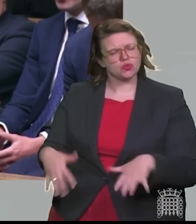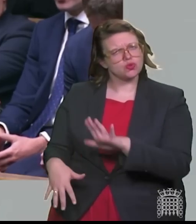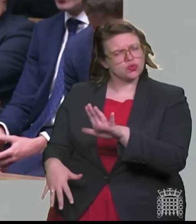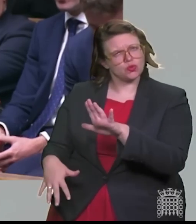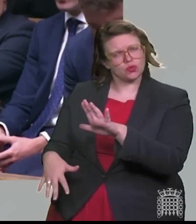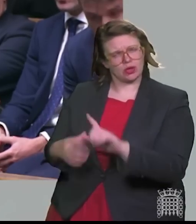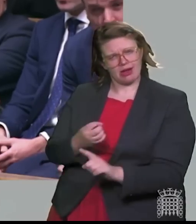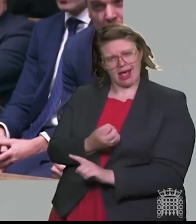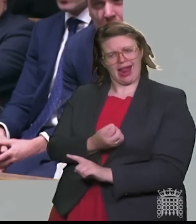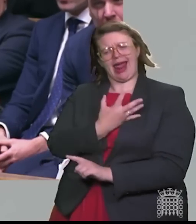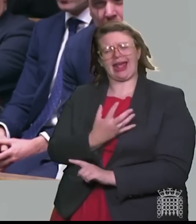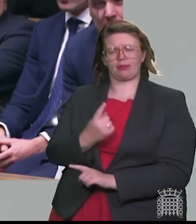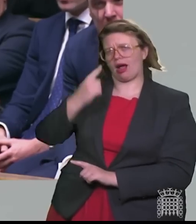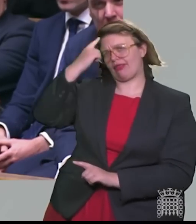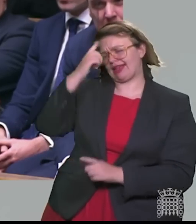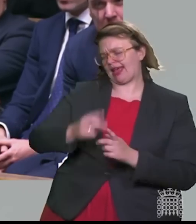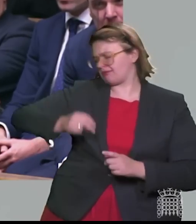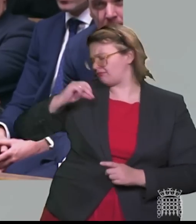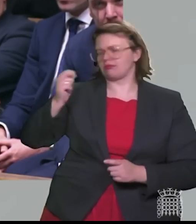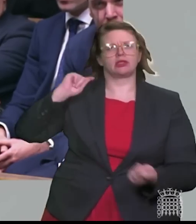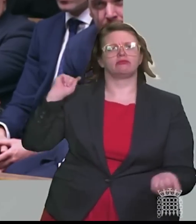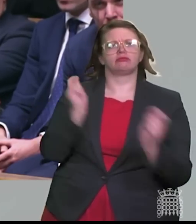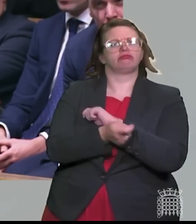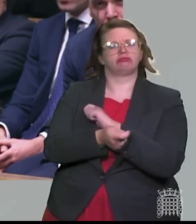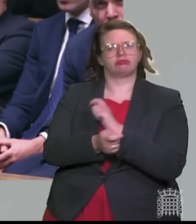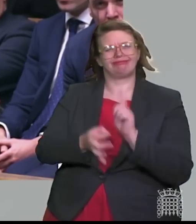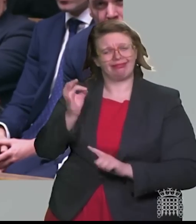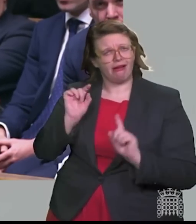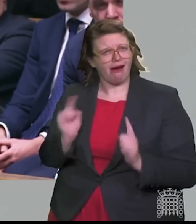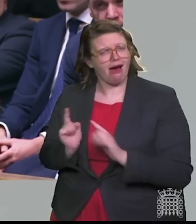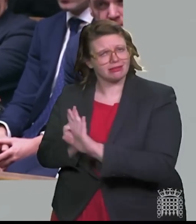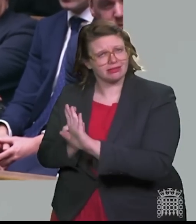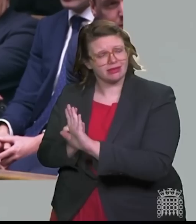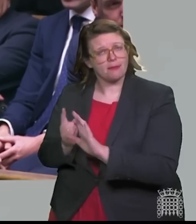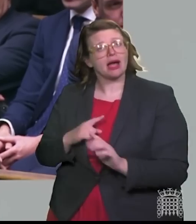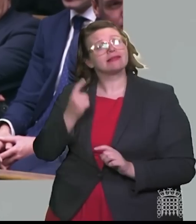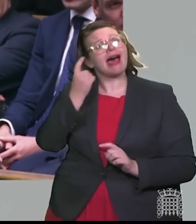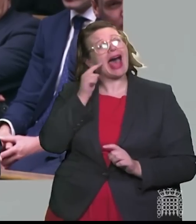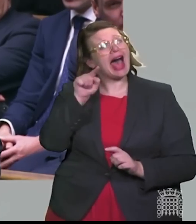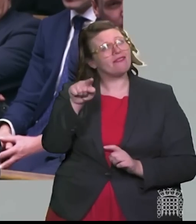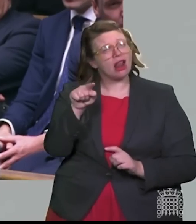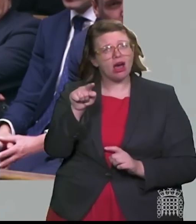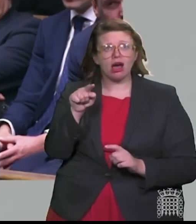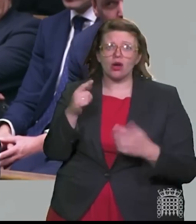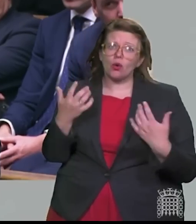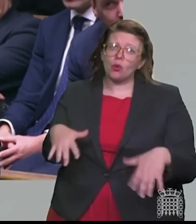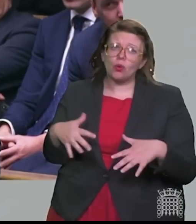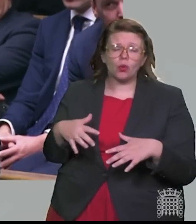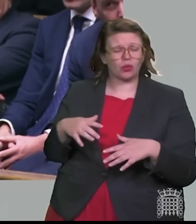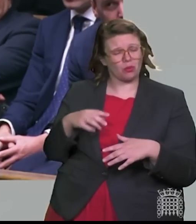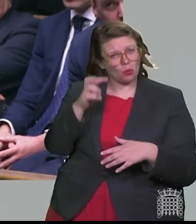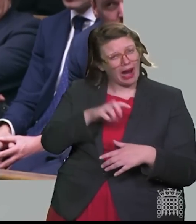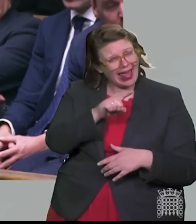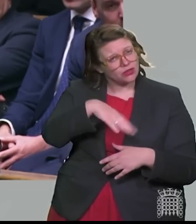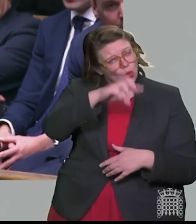opposition has a magic wand up their sleeve to solve these problems need look no further than the woes of the Betsy Cadwallader board